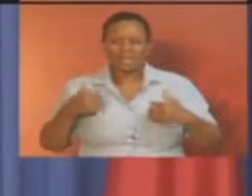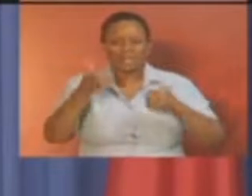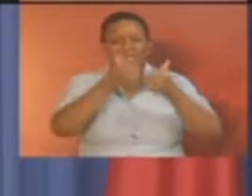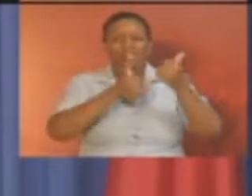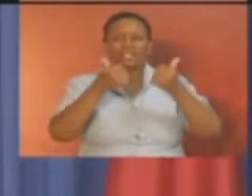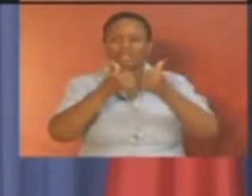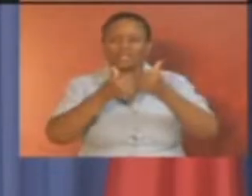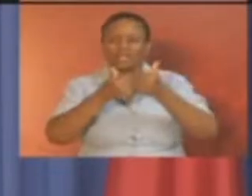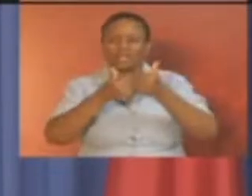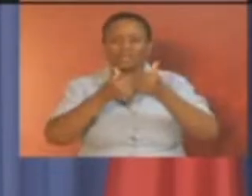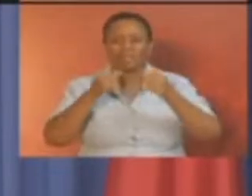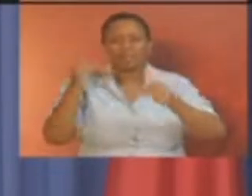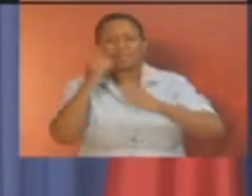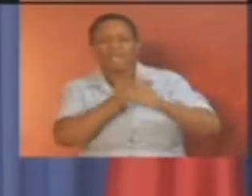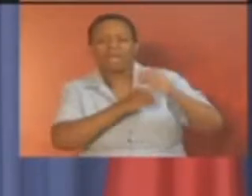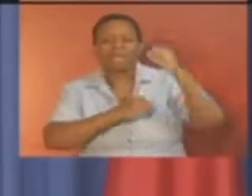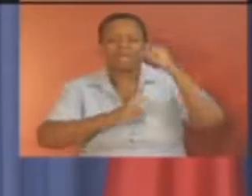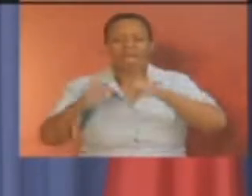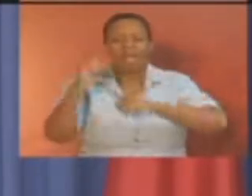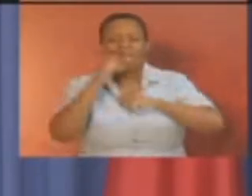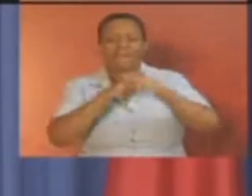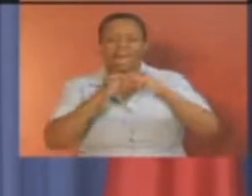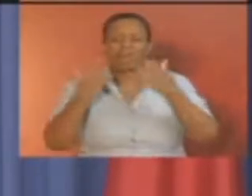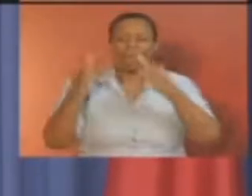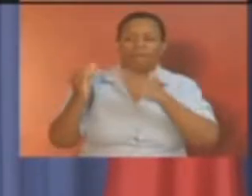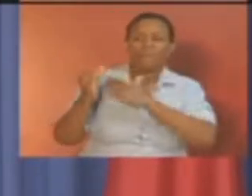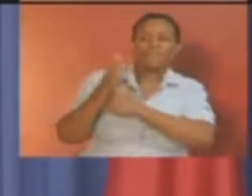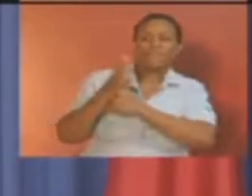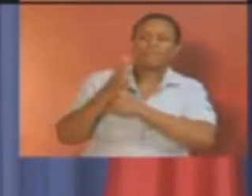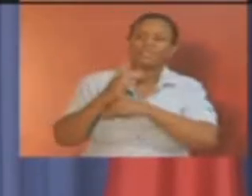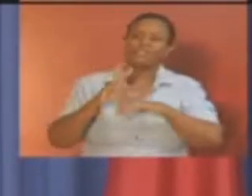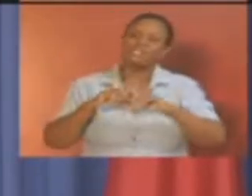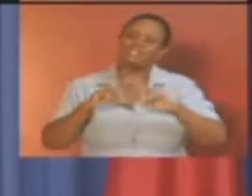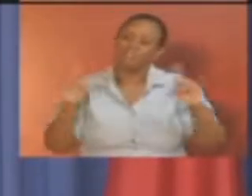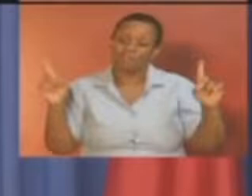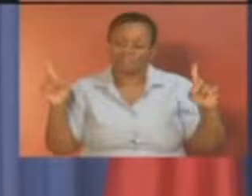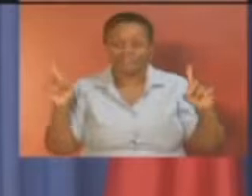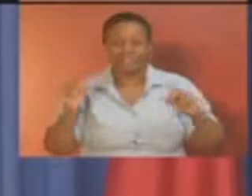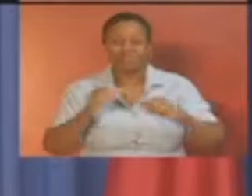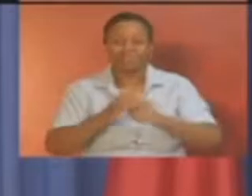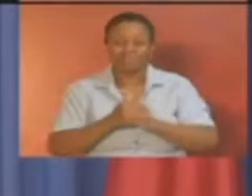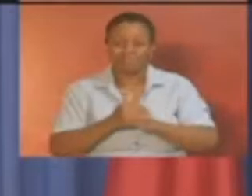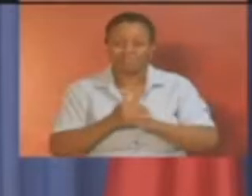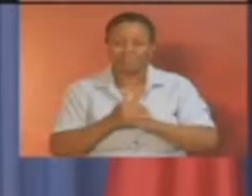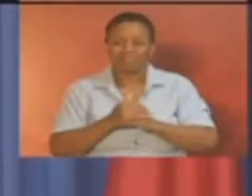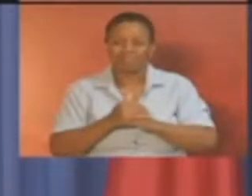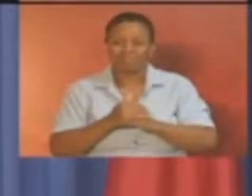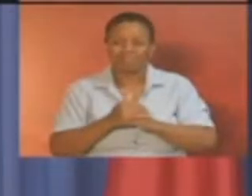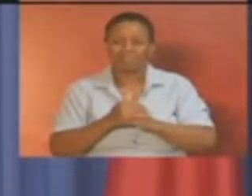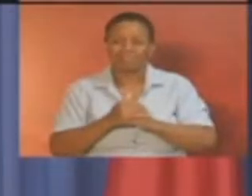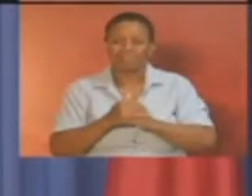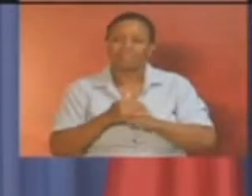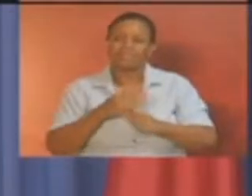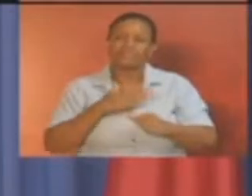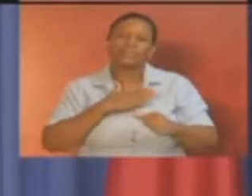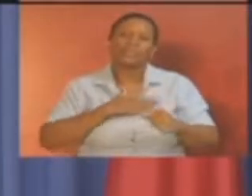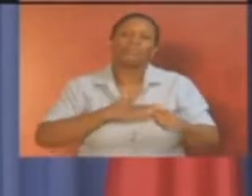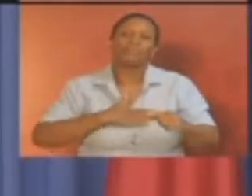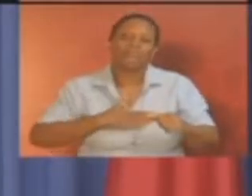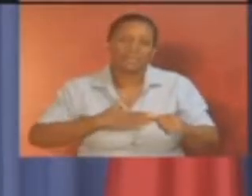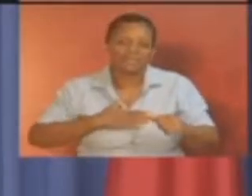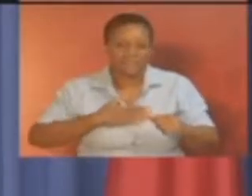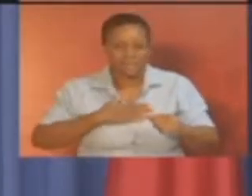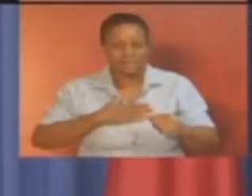have basically barely any beds left at most of our hospitals this evening. This is just a trend with the